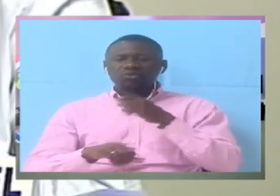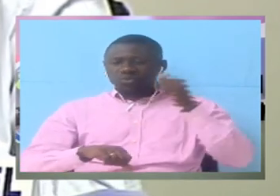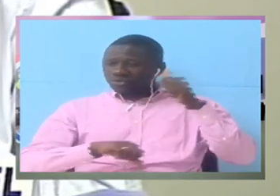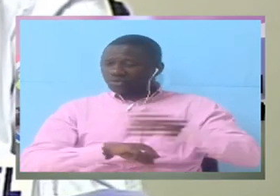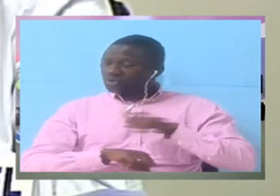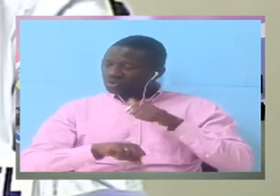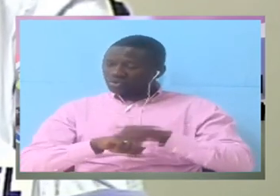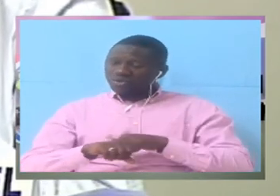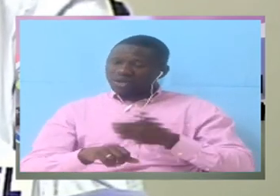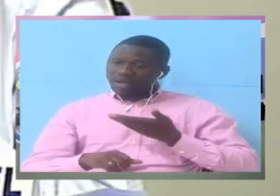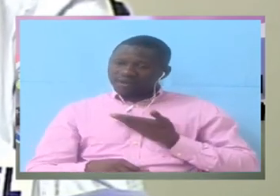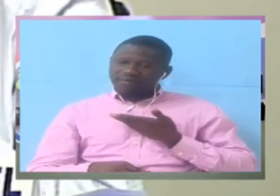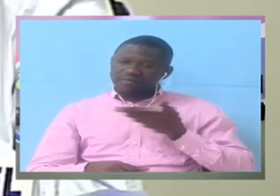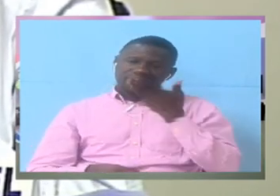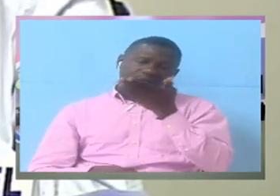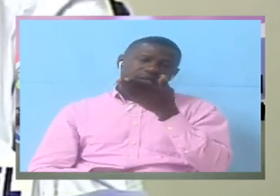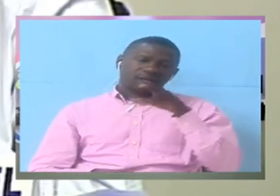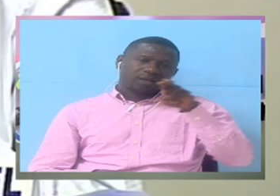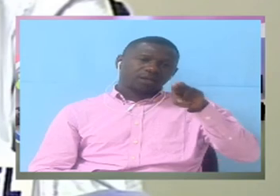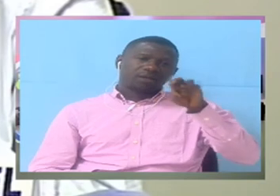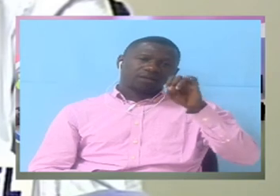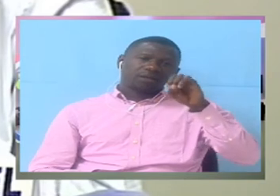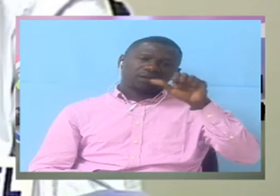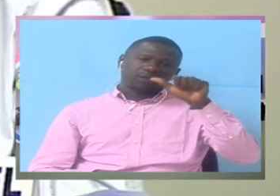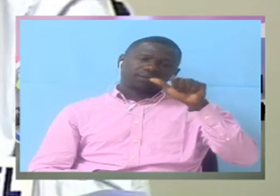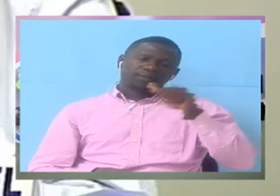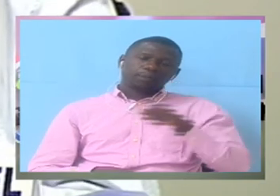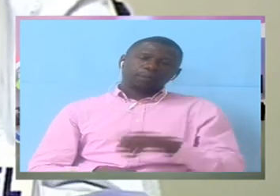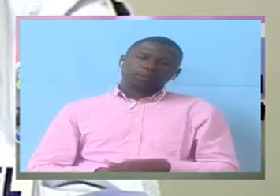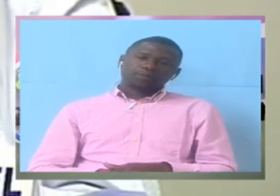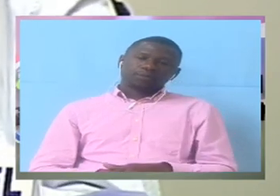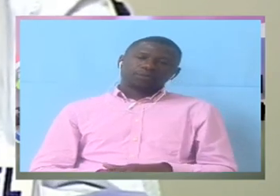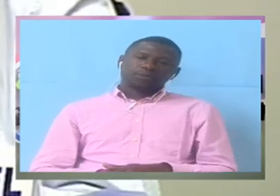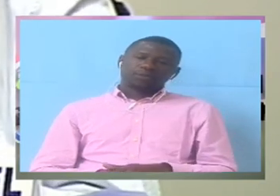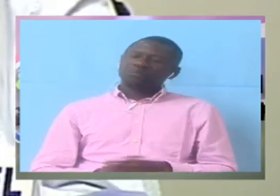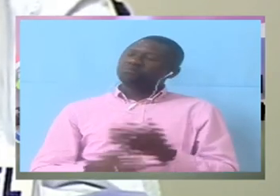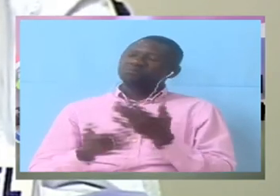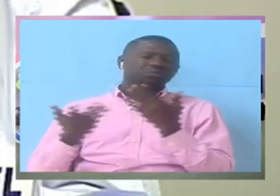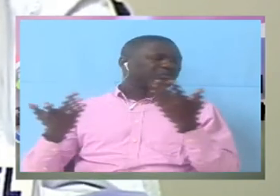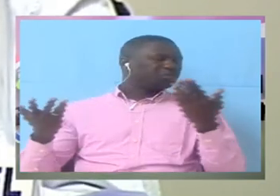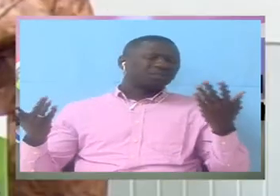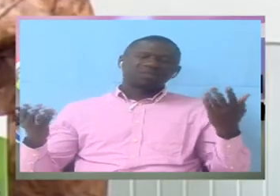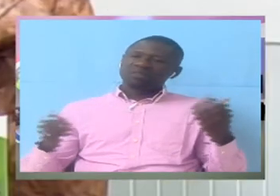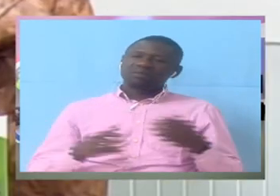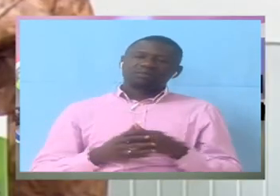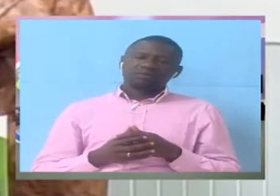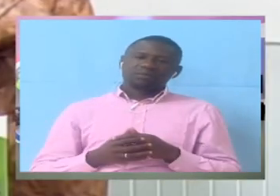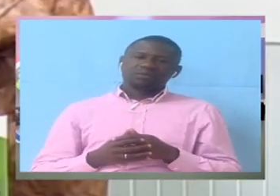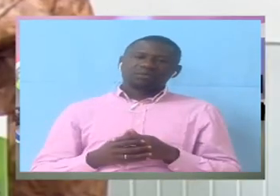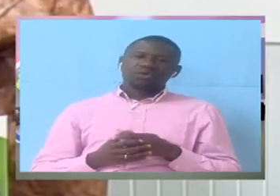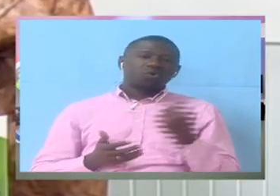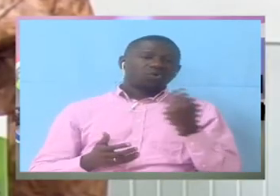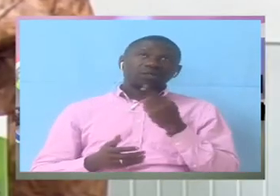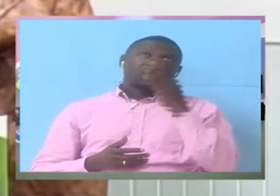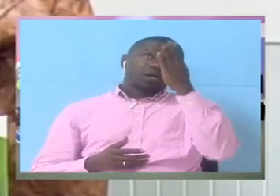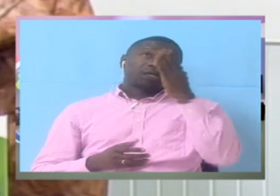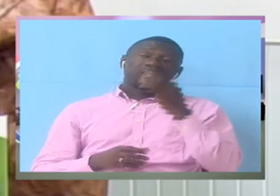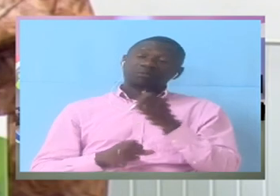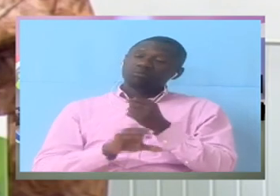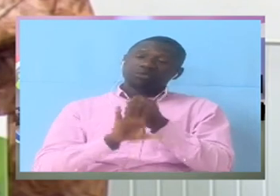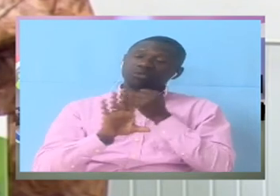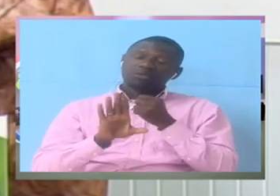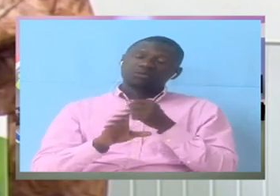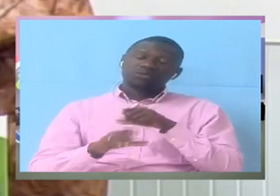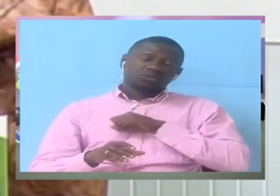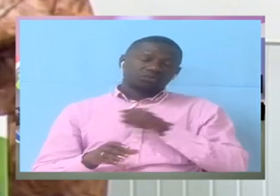pa sinya gelle wala tay tajini ya sinya gelle NIA. Moto ko continue. No one can count that. Ala len tulo ko sima do. God just spared